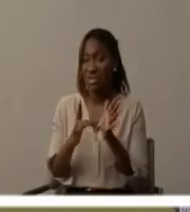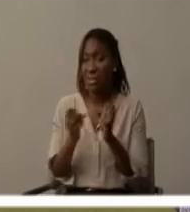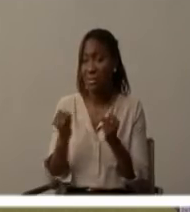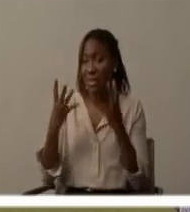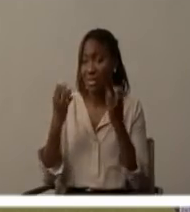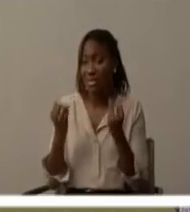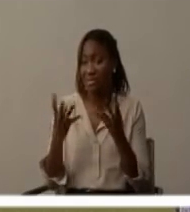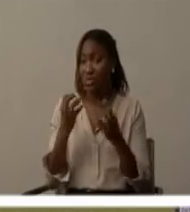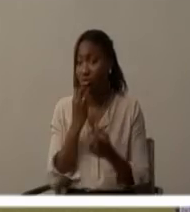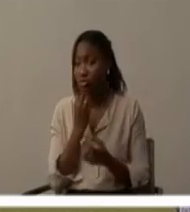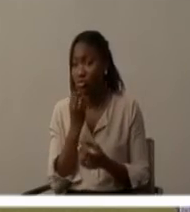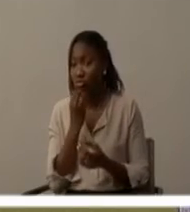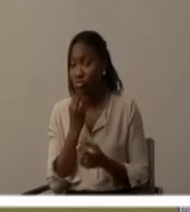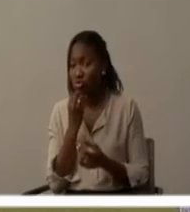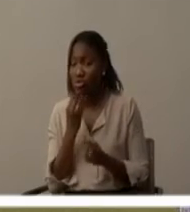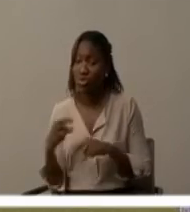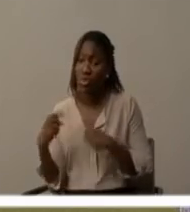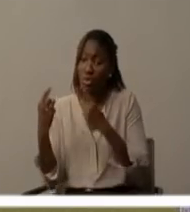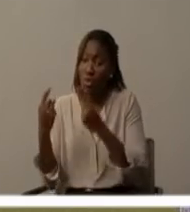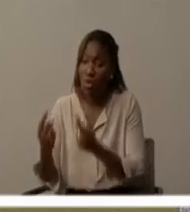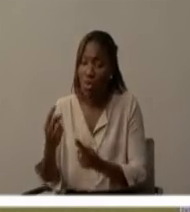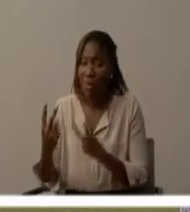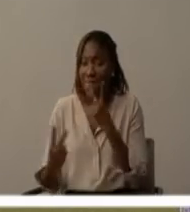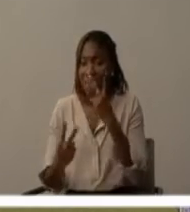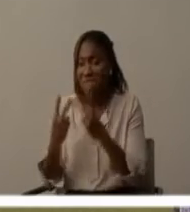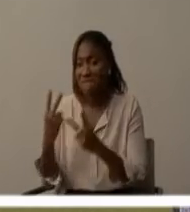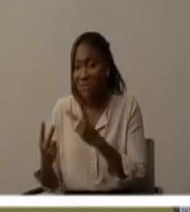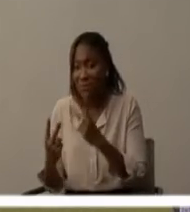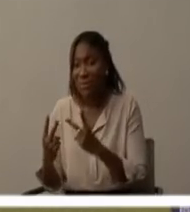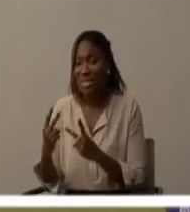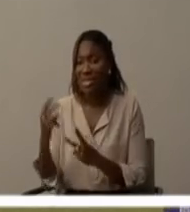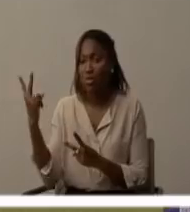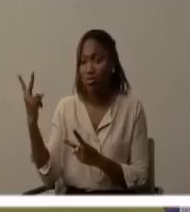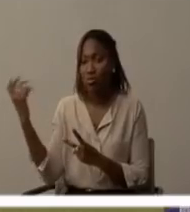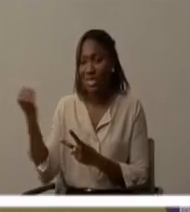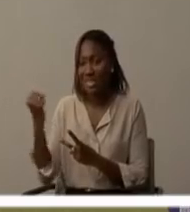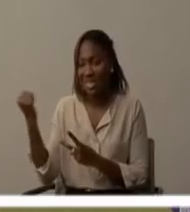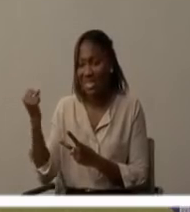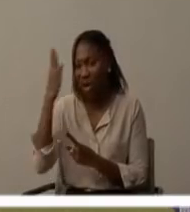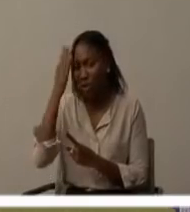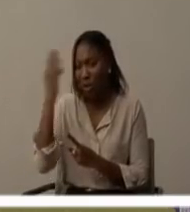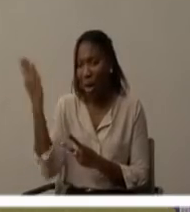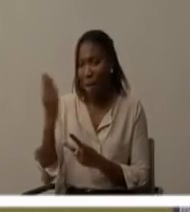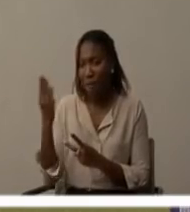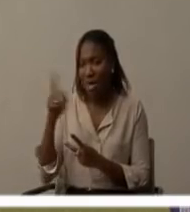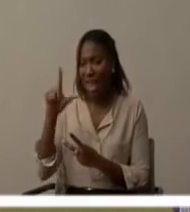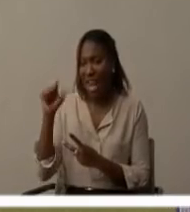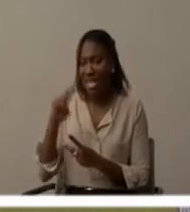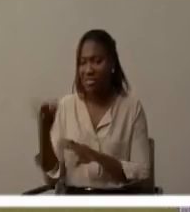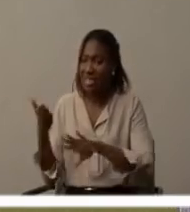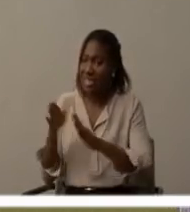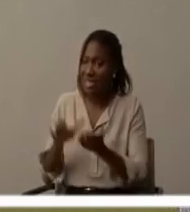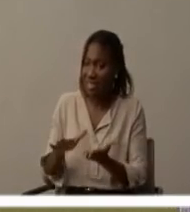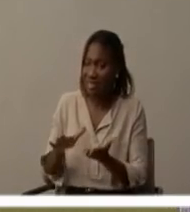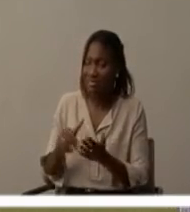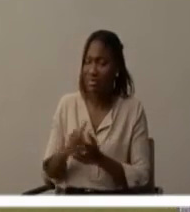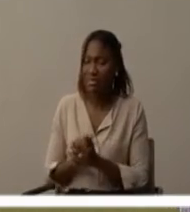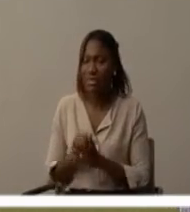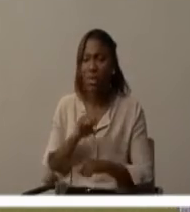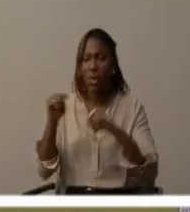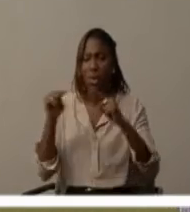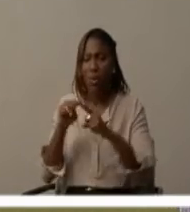Jews had come to Martha and Mary to sympathize with them over their brother. When Martha heard that Jesus